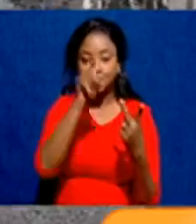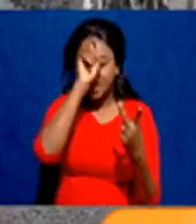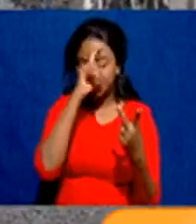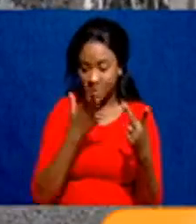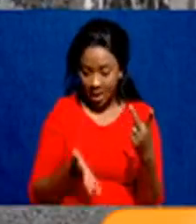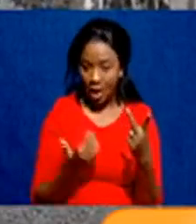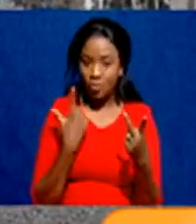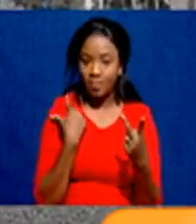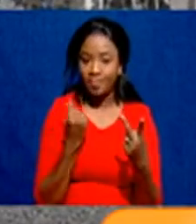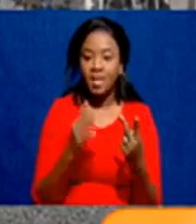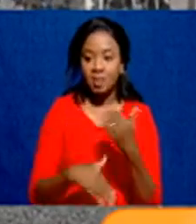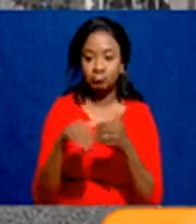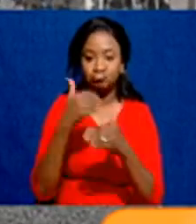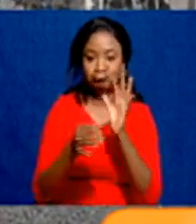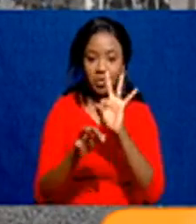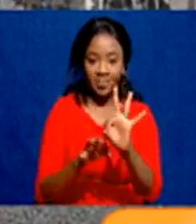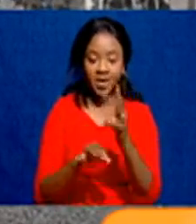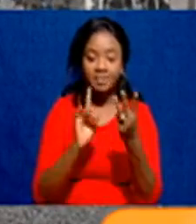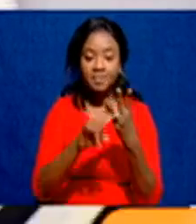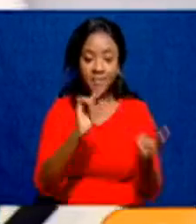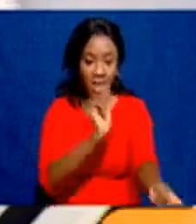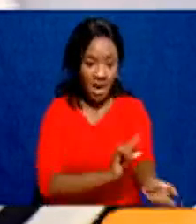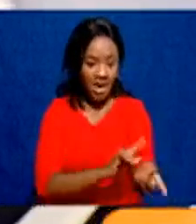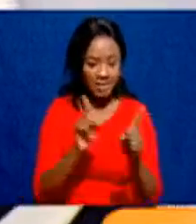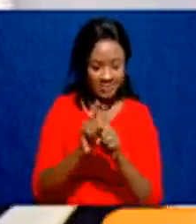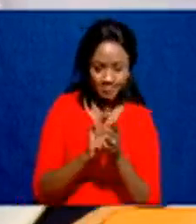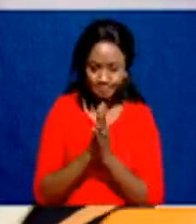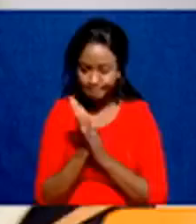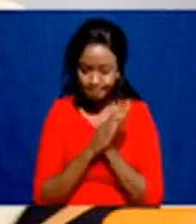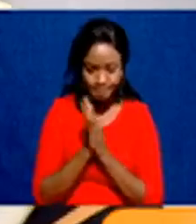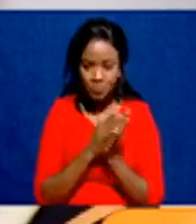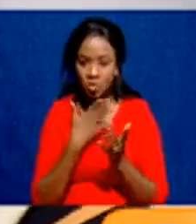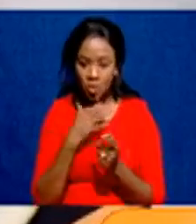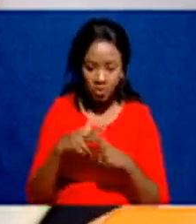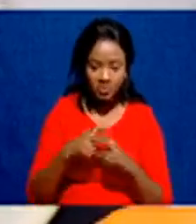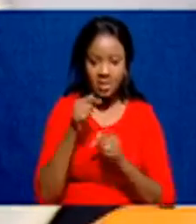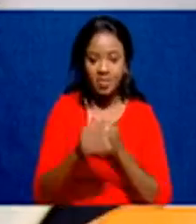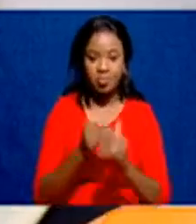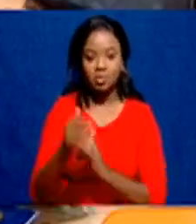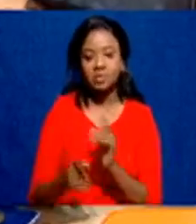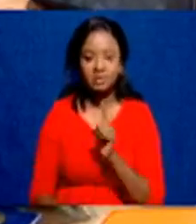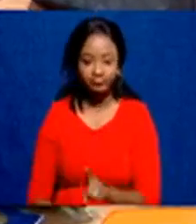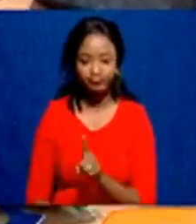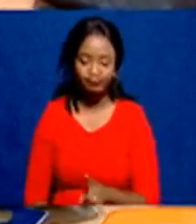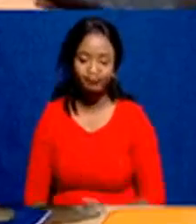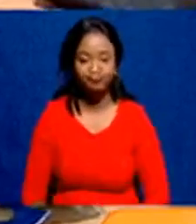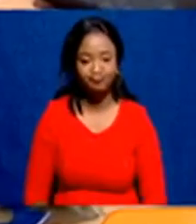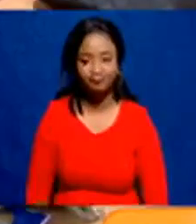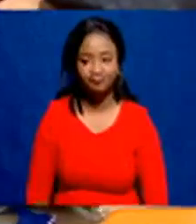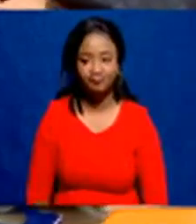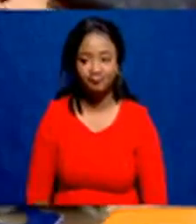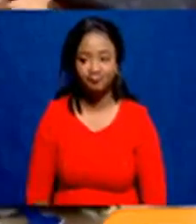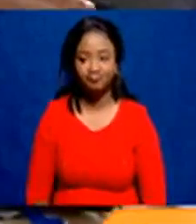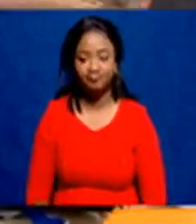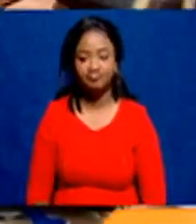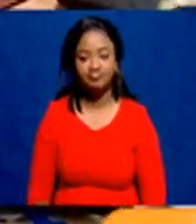currently constructing 3 power plants. Ghana, like Kenya, is in the process of venturing into the nuclear energy investment. There's this